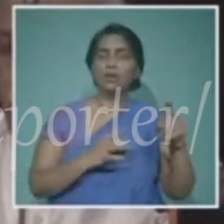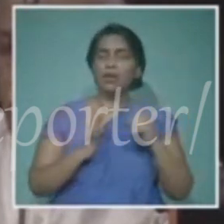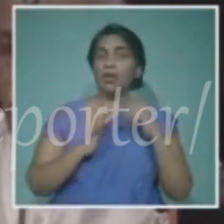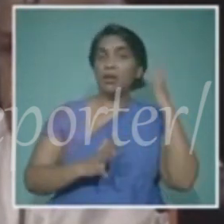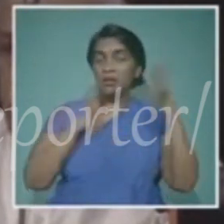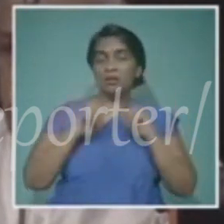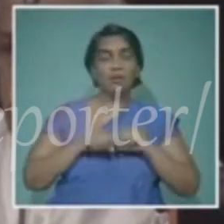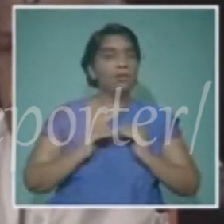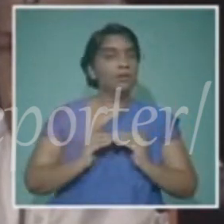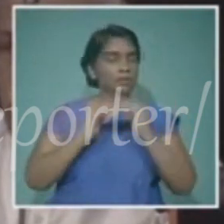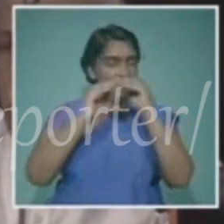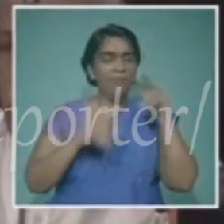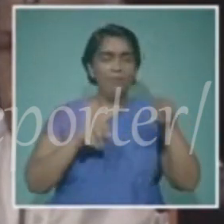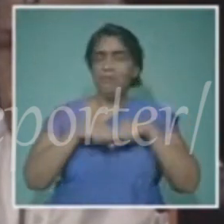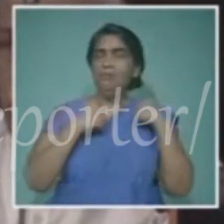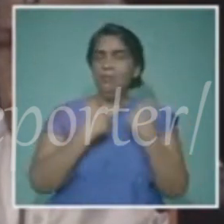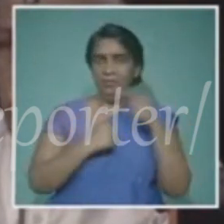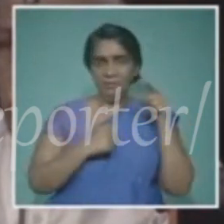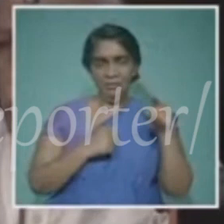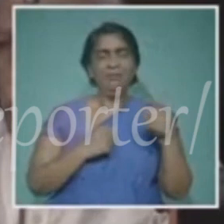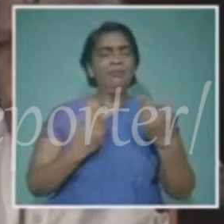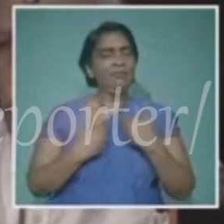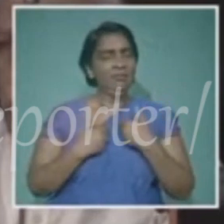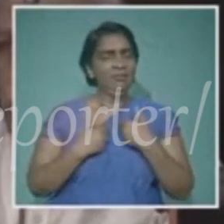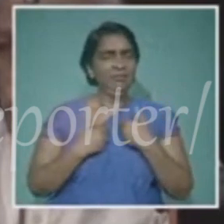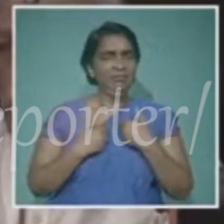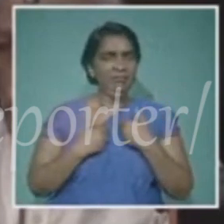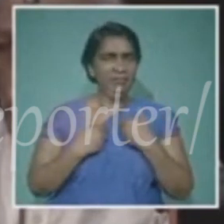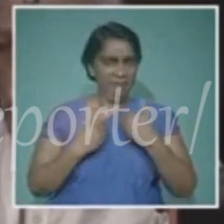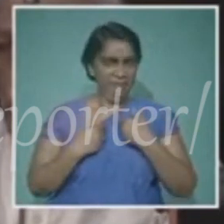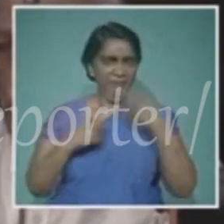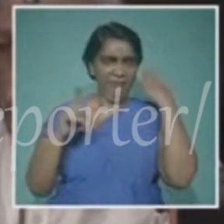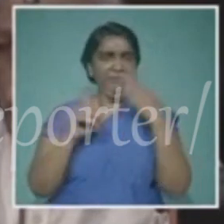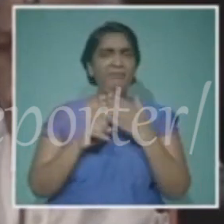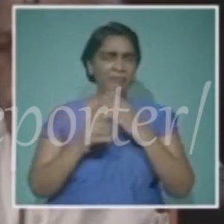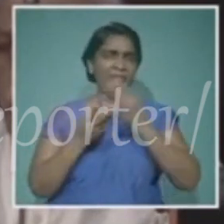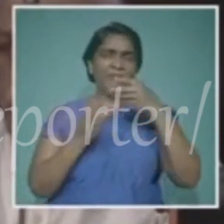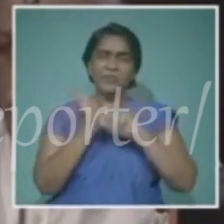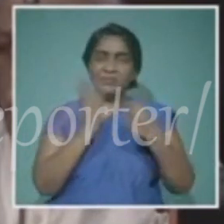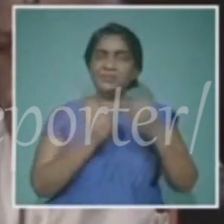Association from which we graduated earlier for concessional financing.